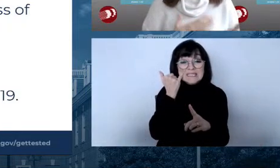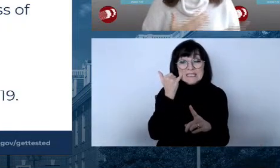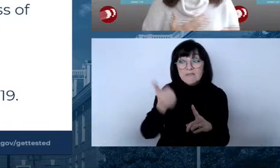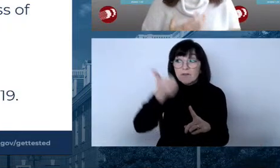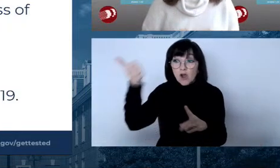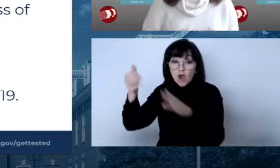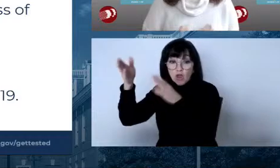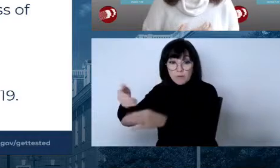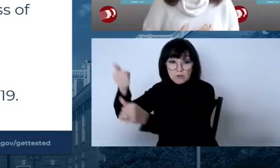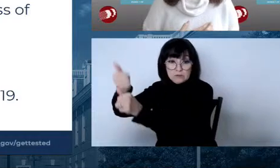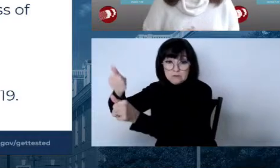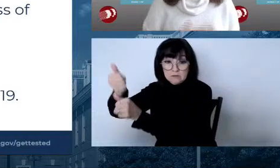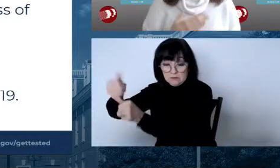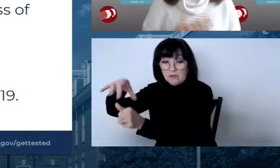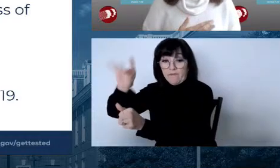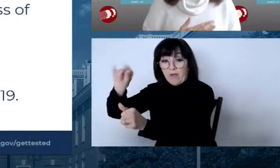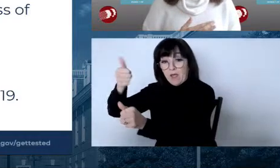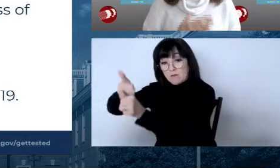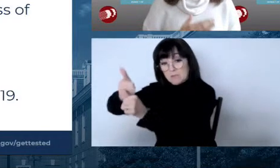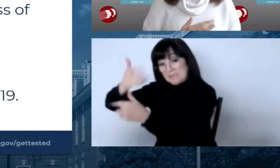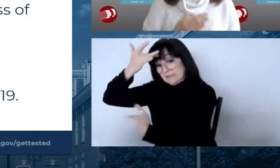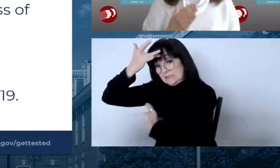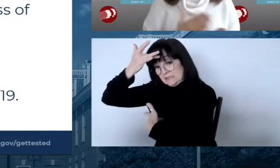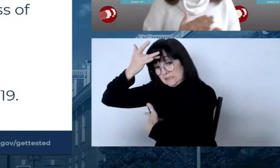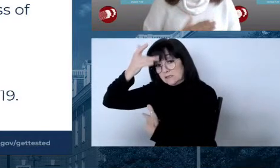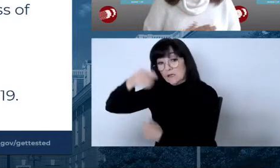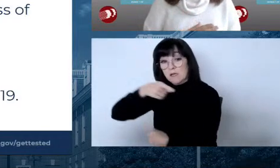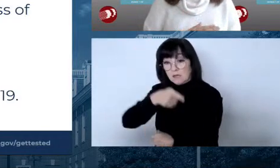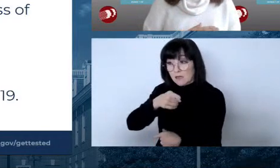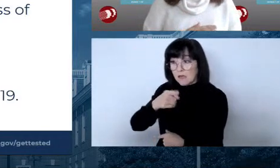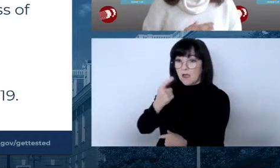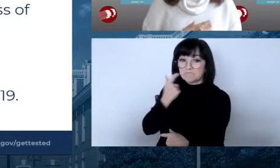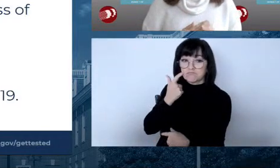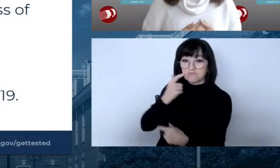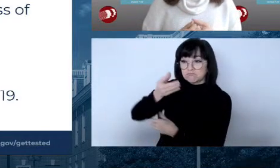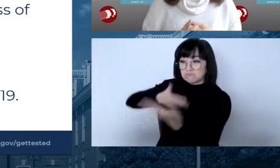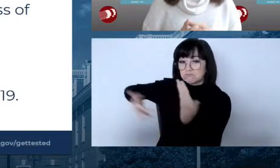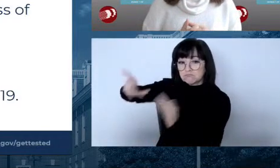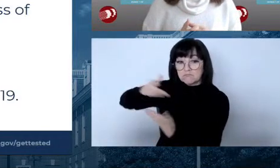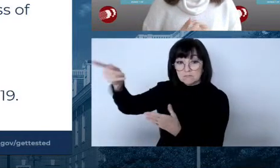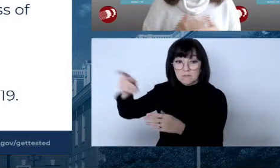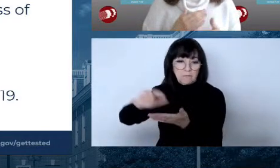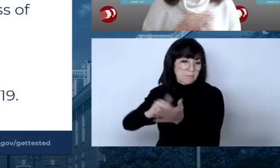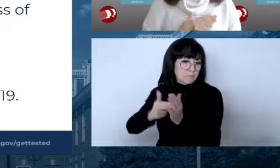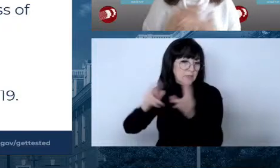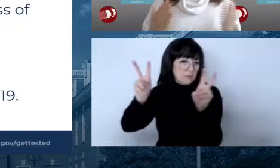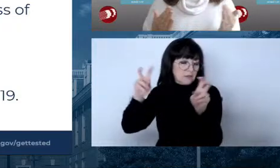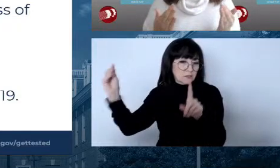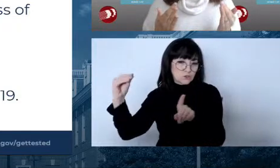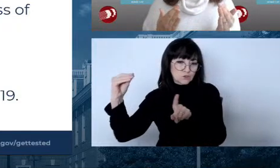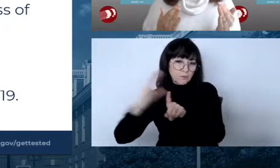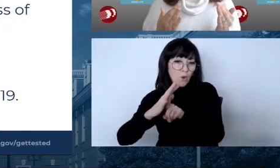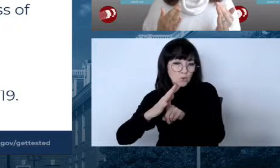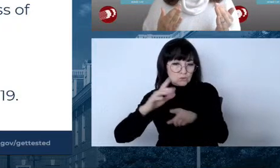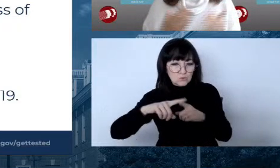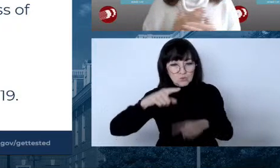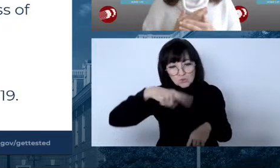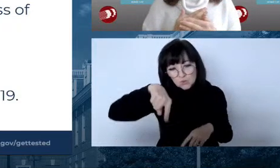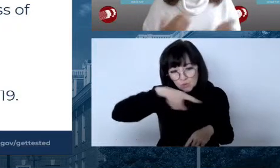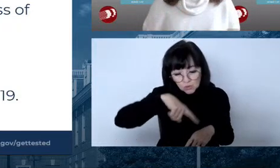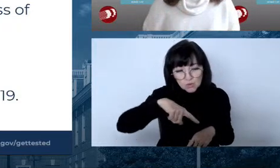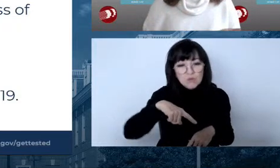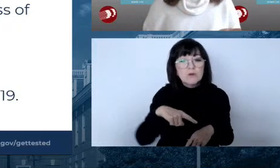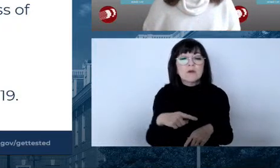to somebody who has tested positive, we're asking you to stay home. And if regardless of